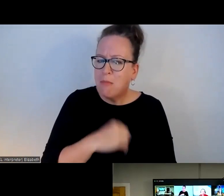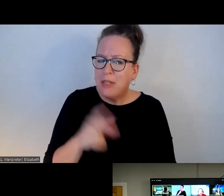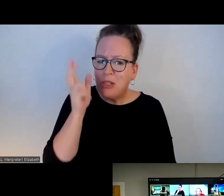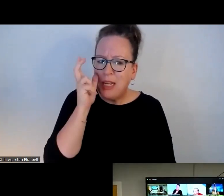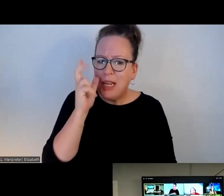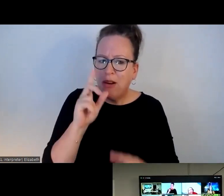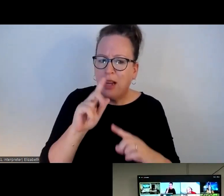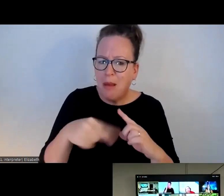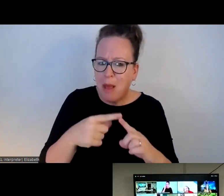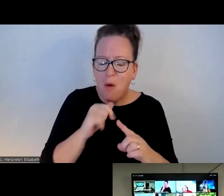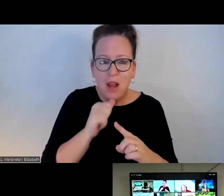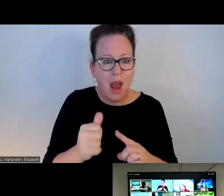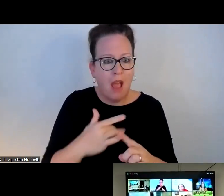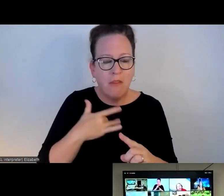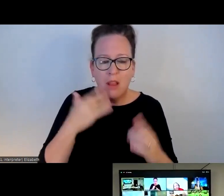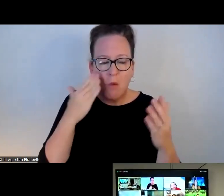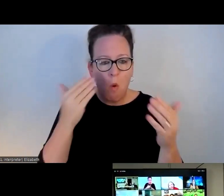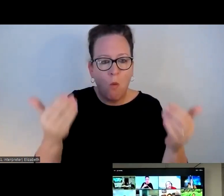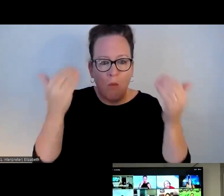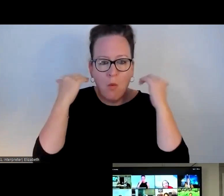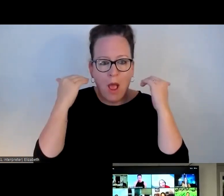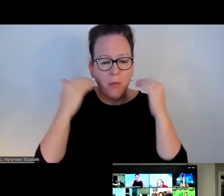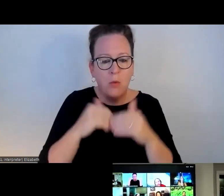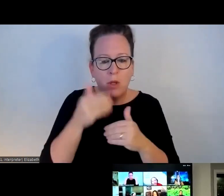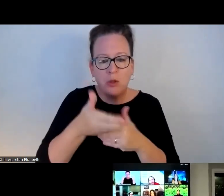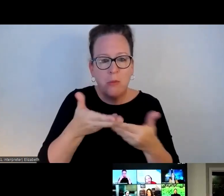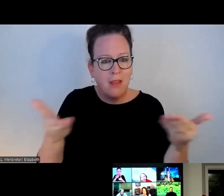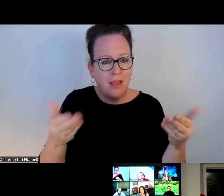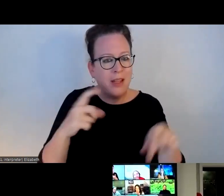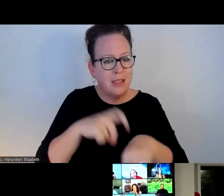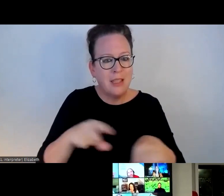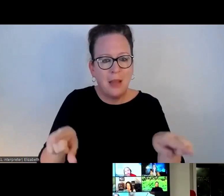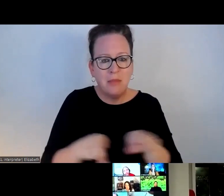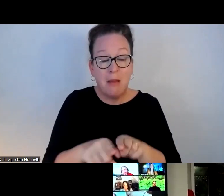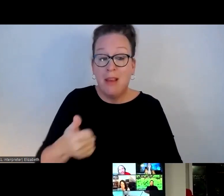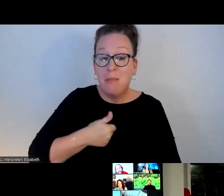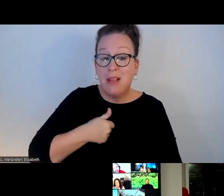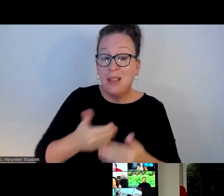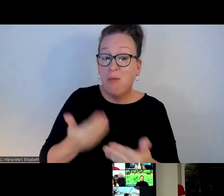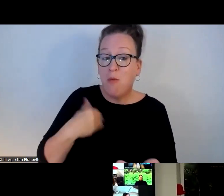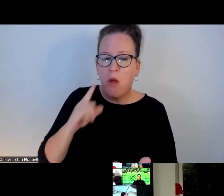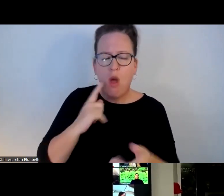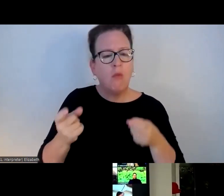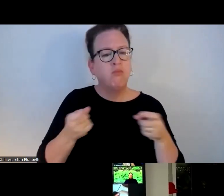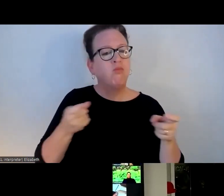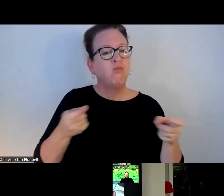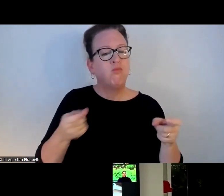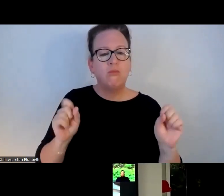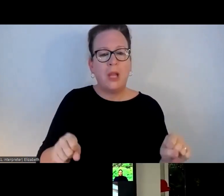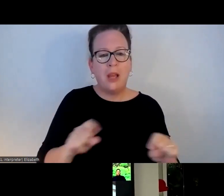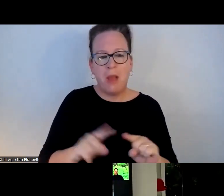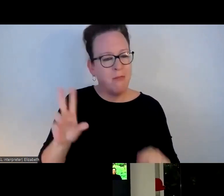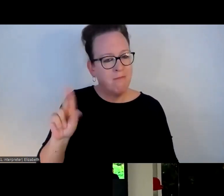overwhelmed with too many things at once. I think that's, I thought I had a handle on things and I was a little overwhelmed too. But